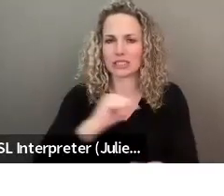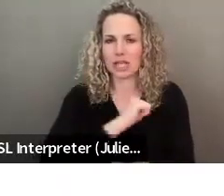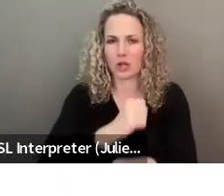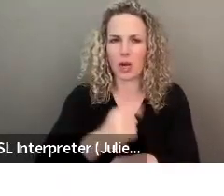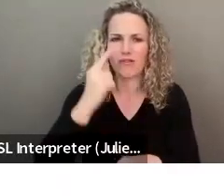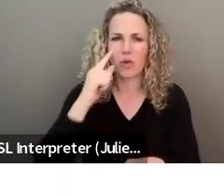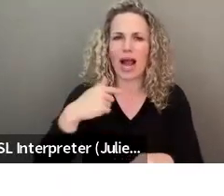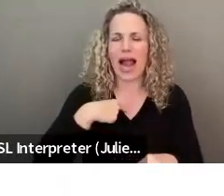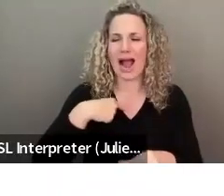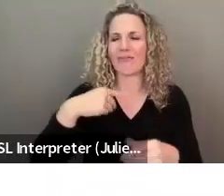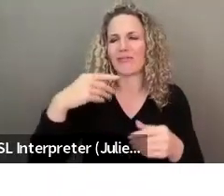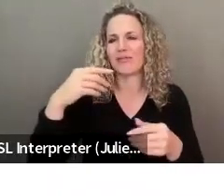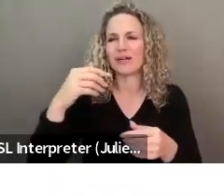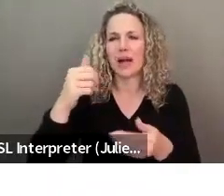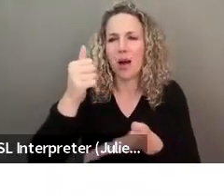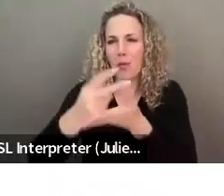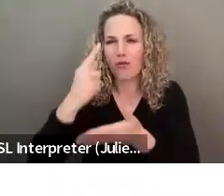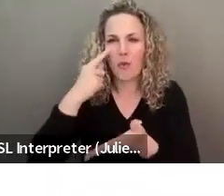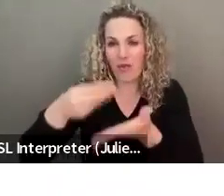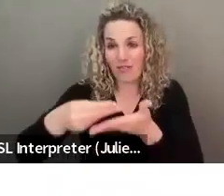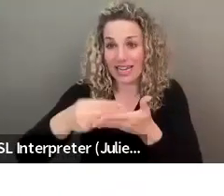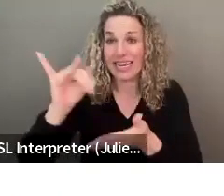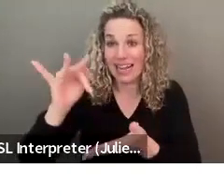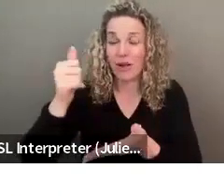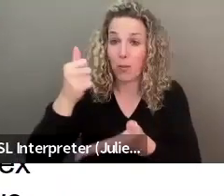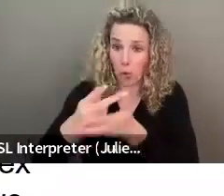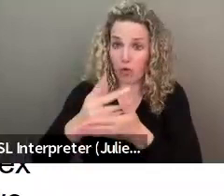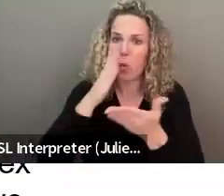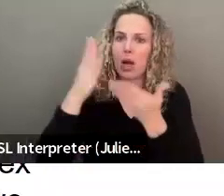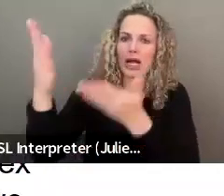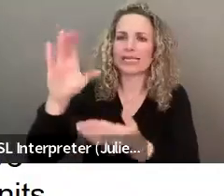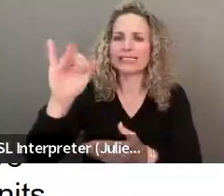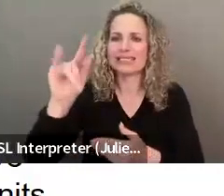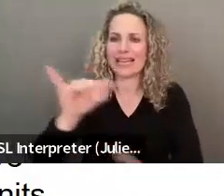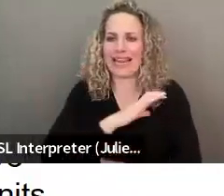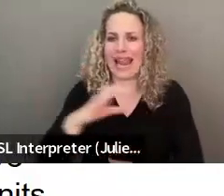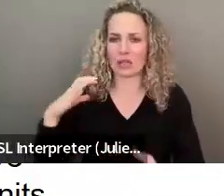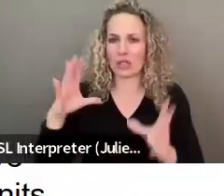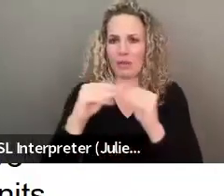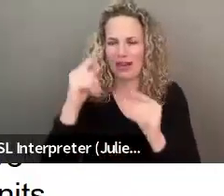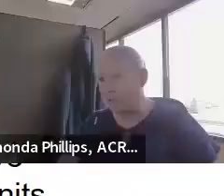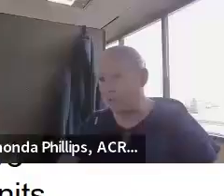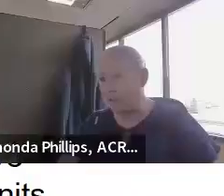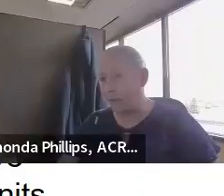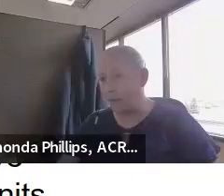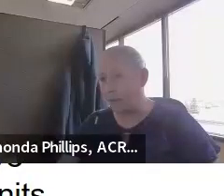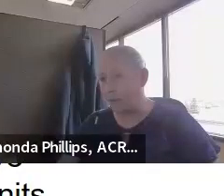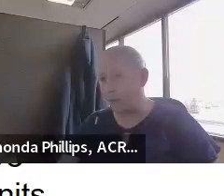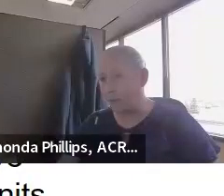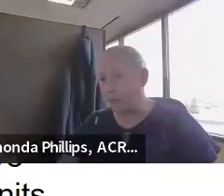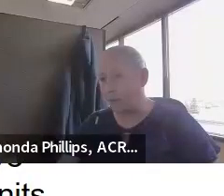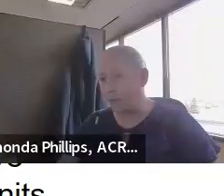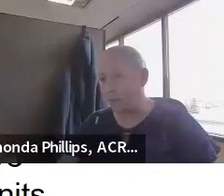funding. If that is approved, then it will go to the city council meeting for approval. And I have a little flyer